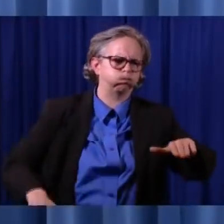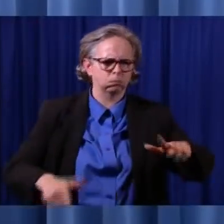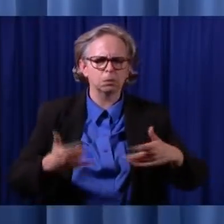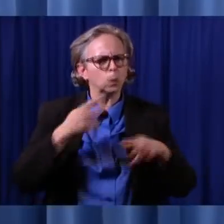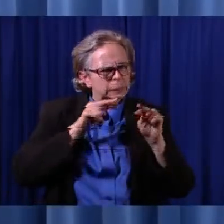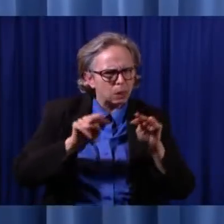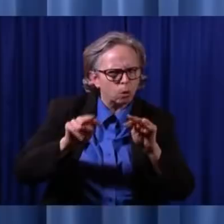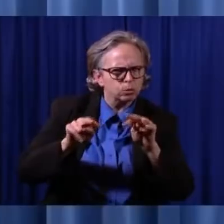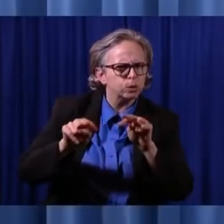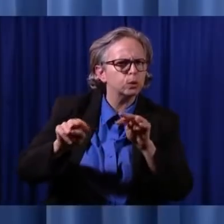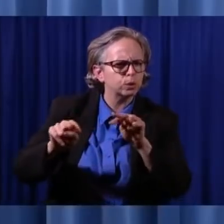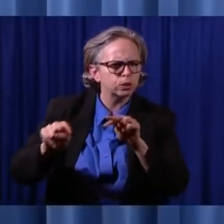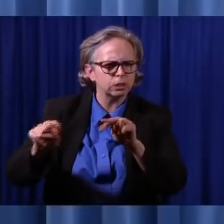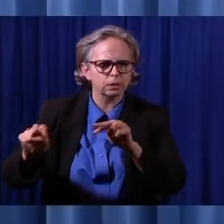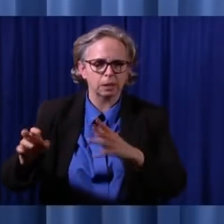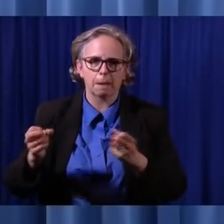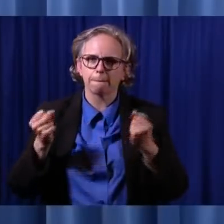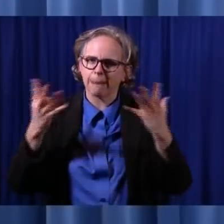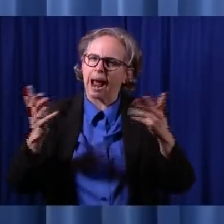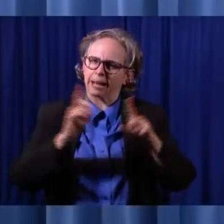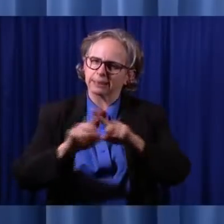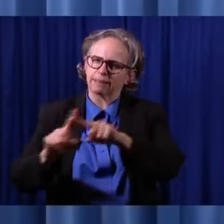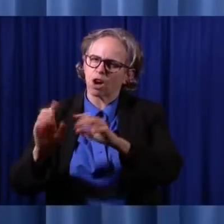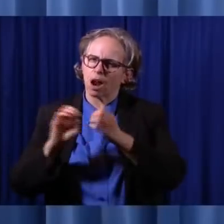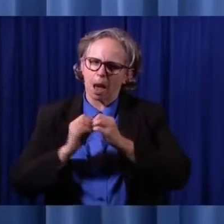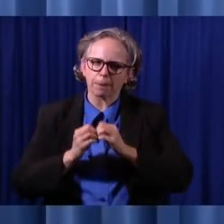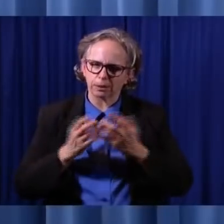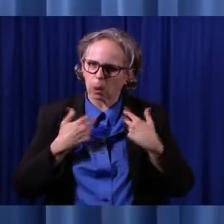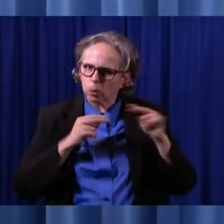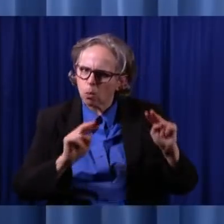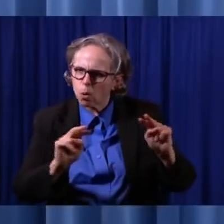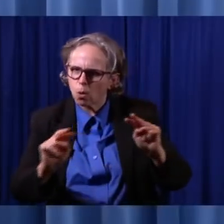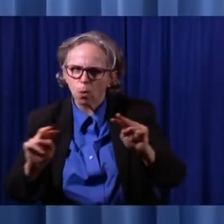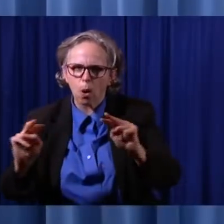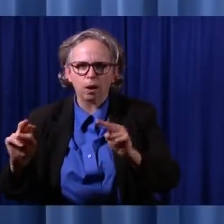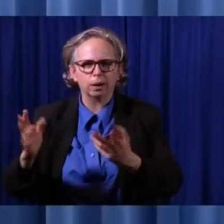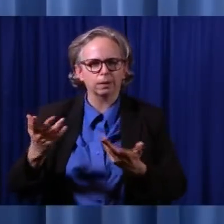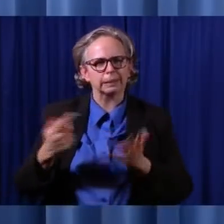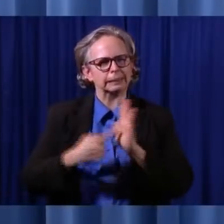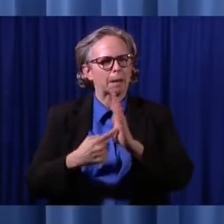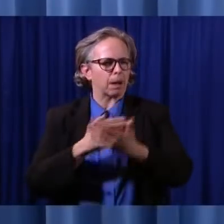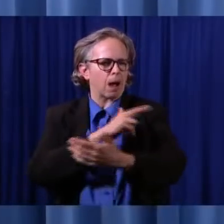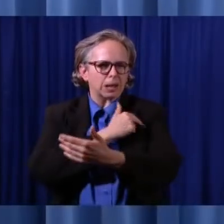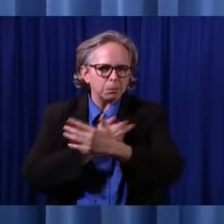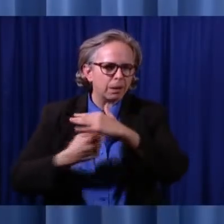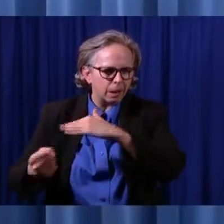and it's a combination of all these. You try to figure out what's going on.